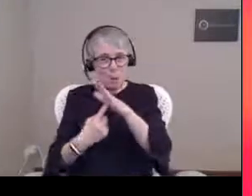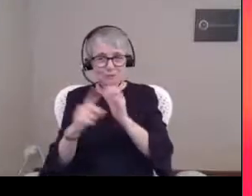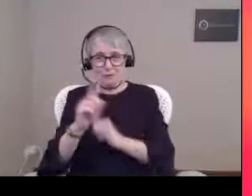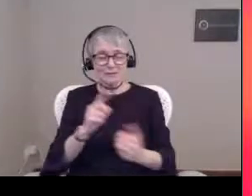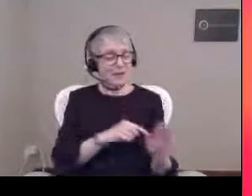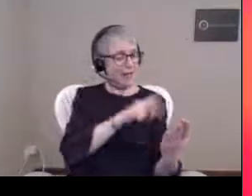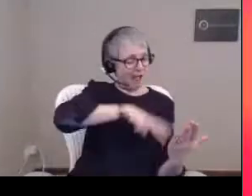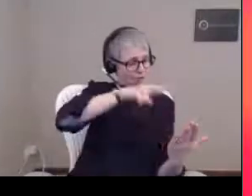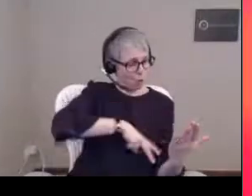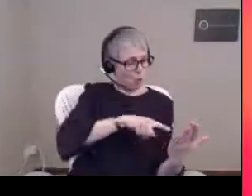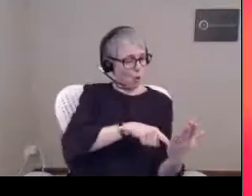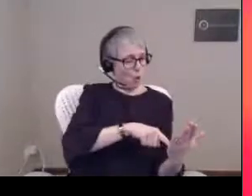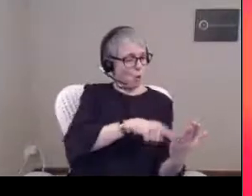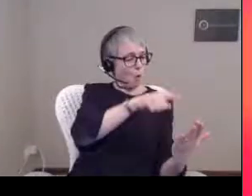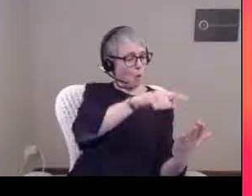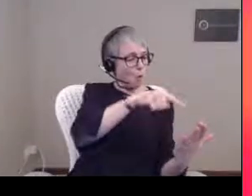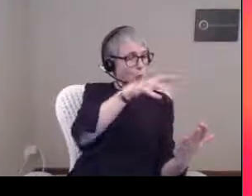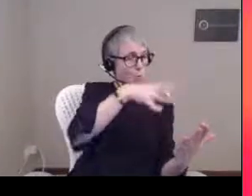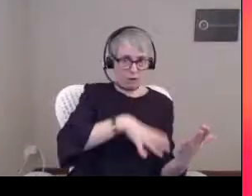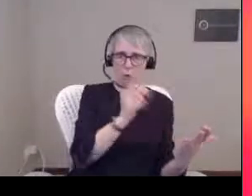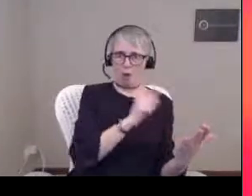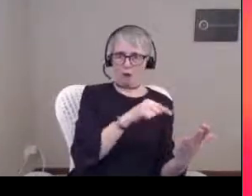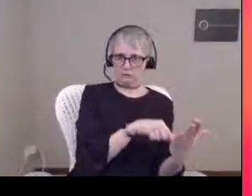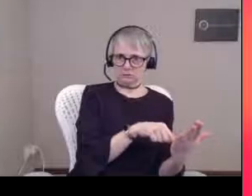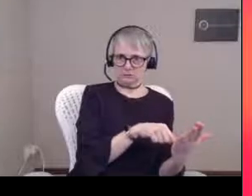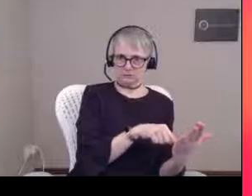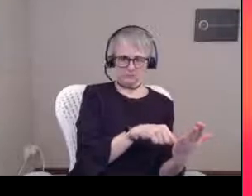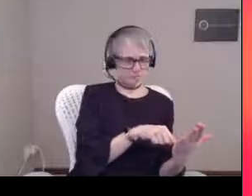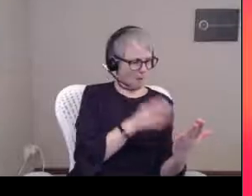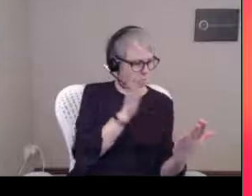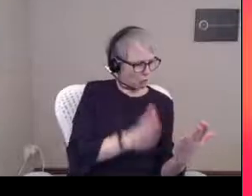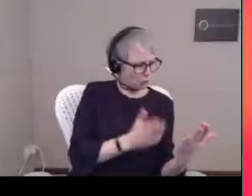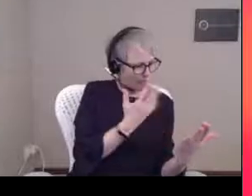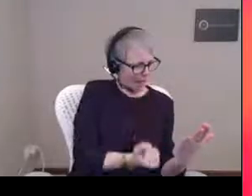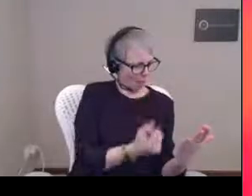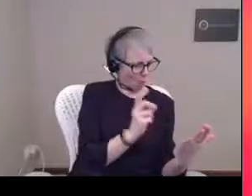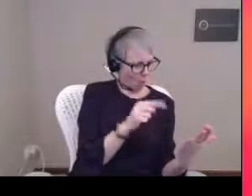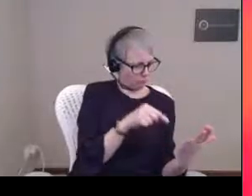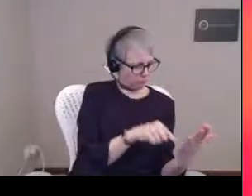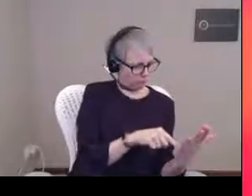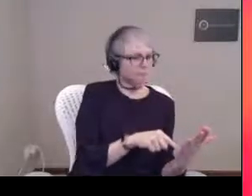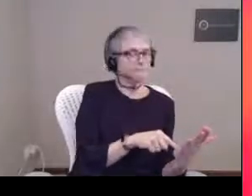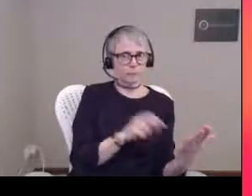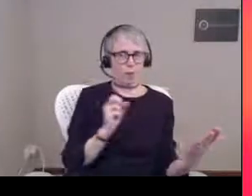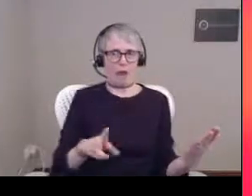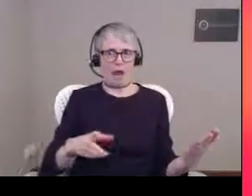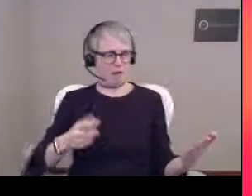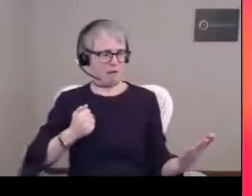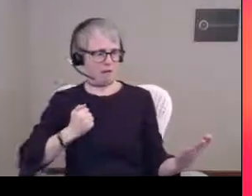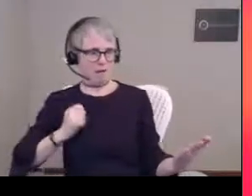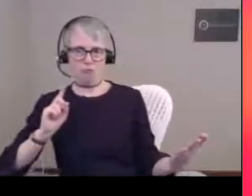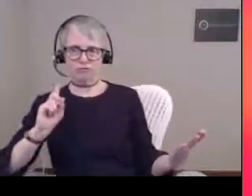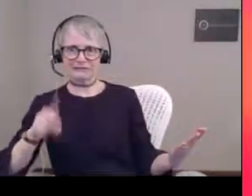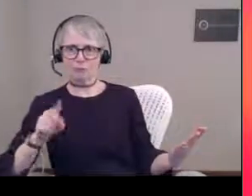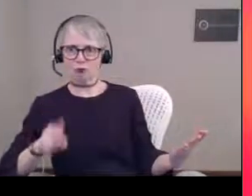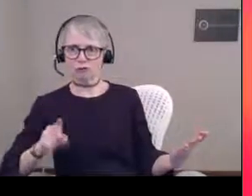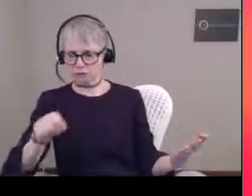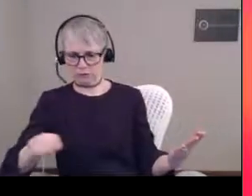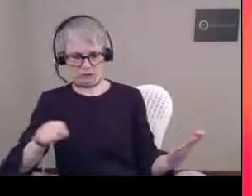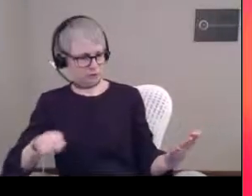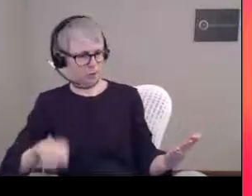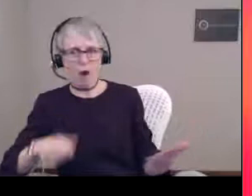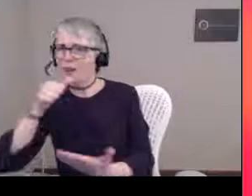that jobs have on them on the adverts, and really try to infuse that into any sort of covering letter you're doing